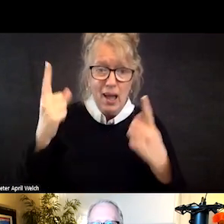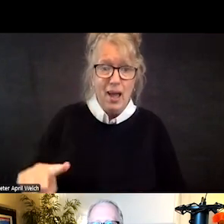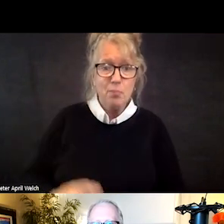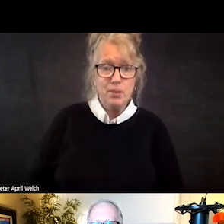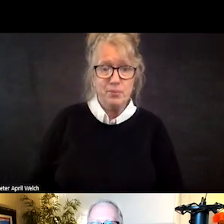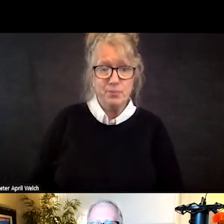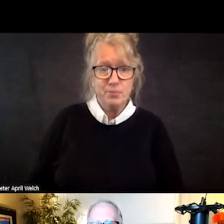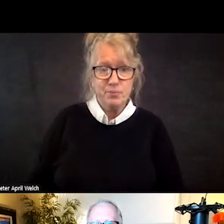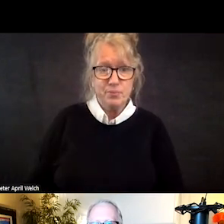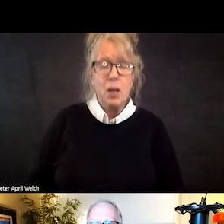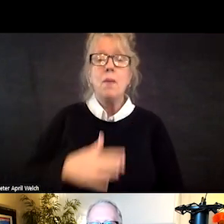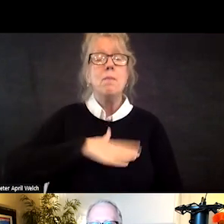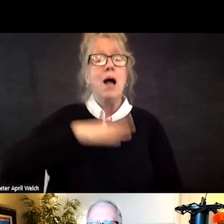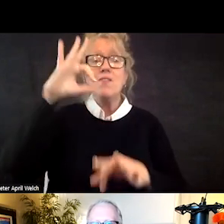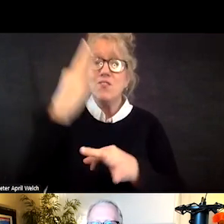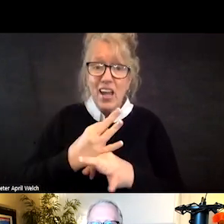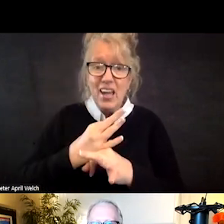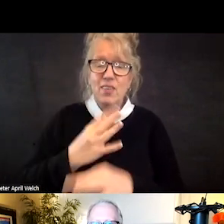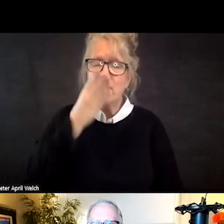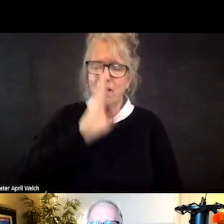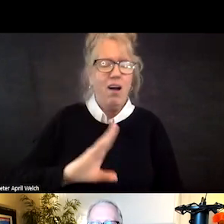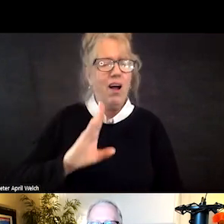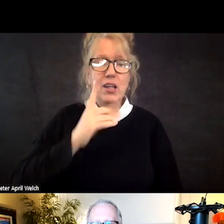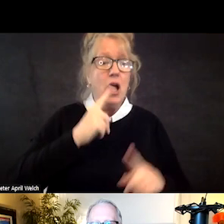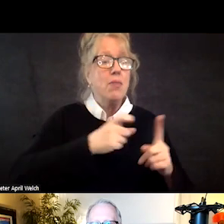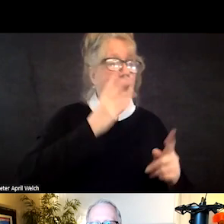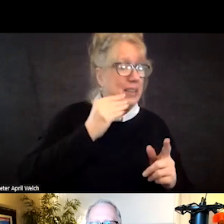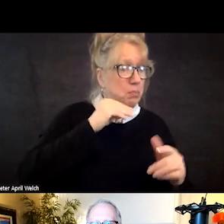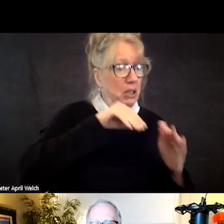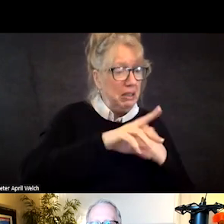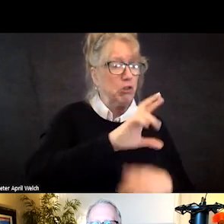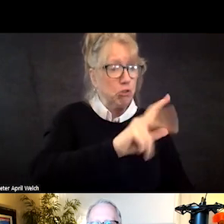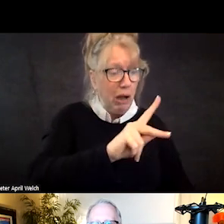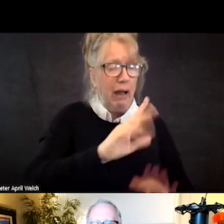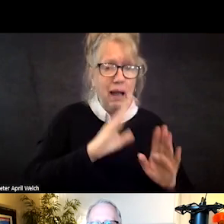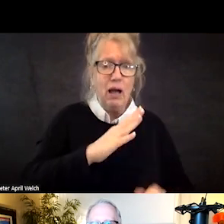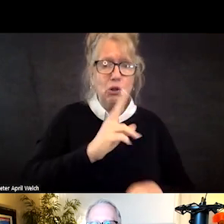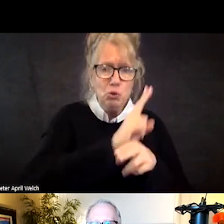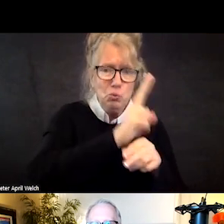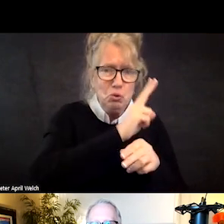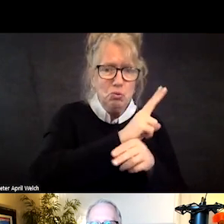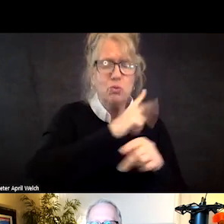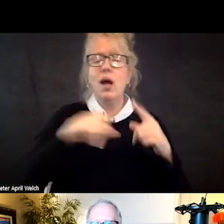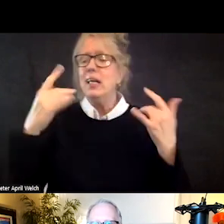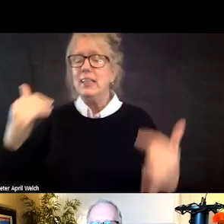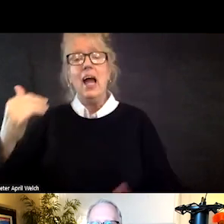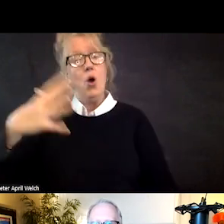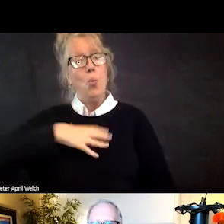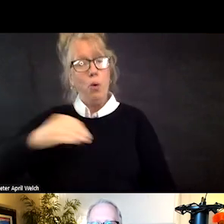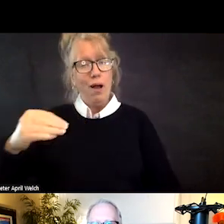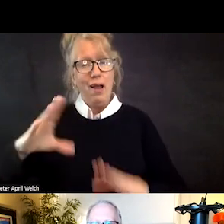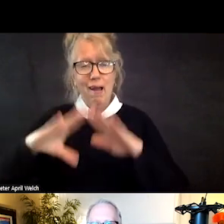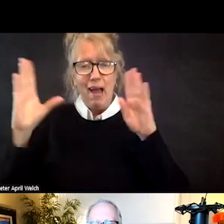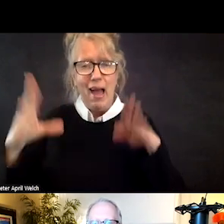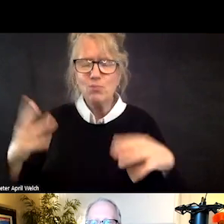my faith in God took me from being in a crack house, using, to now being in the White House on